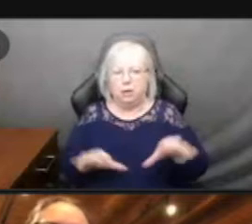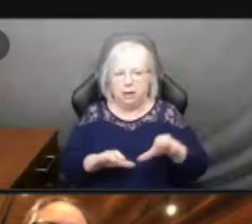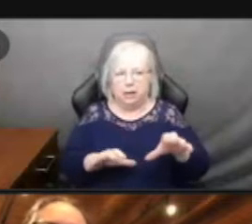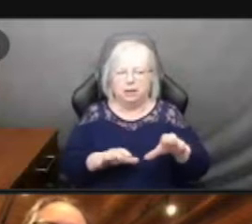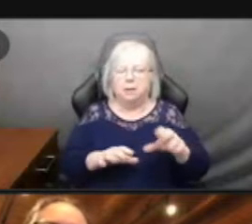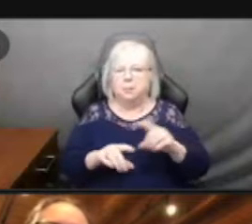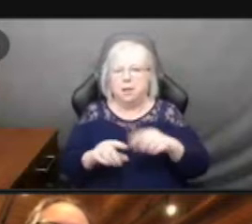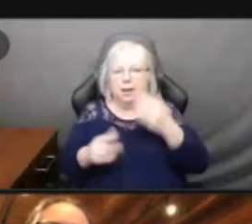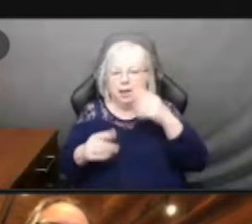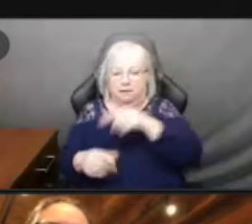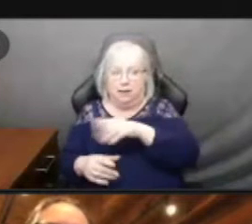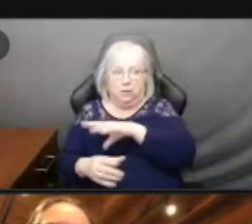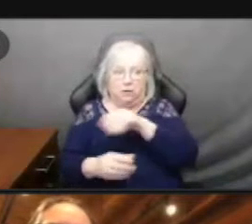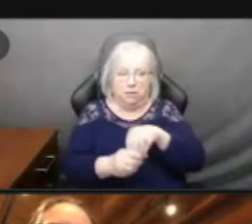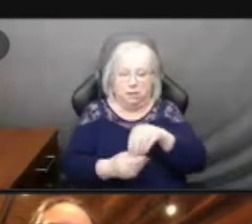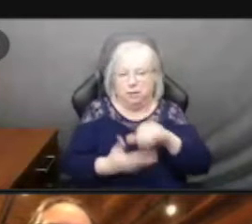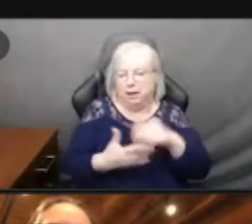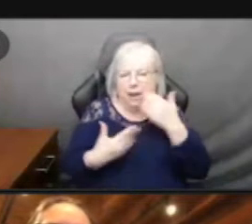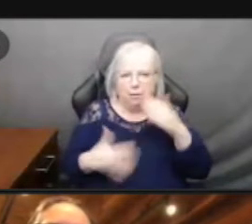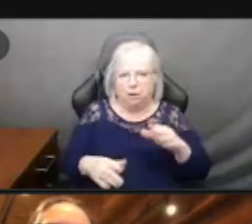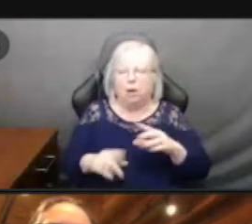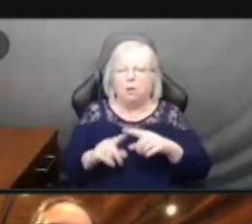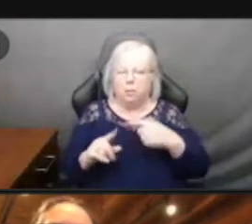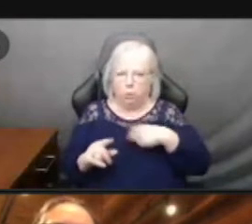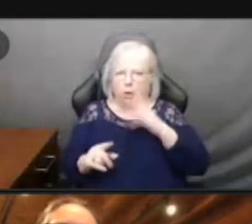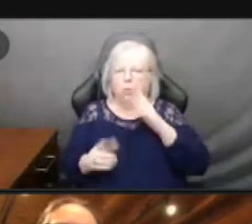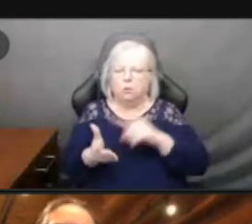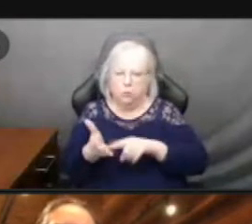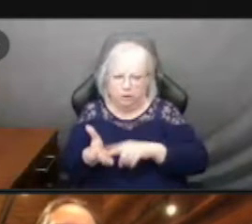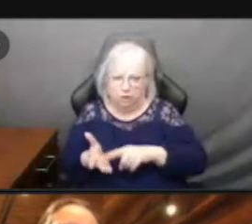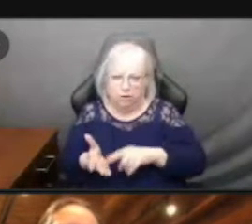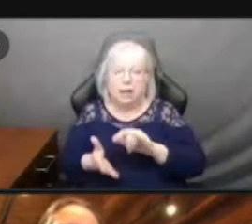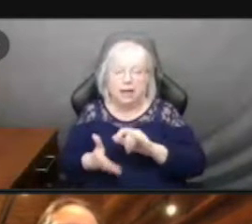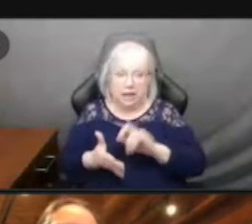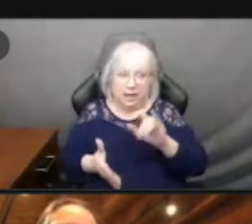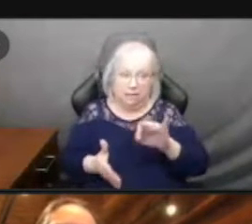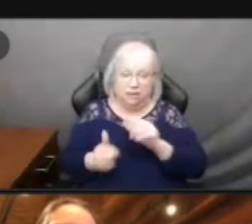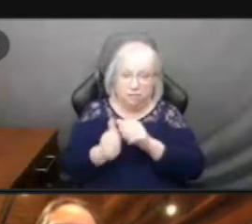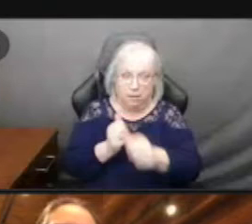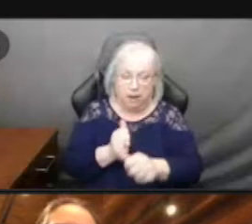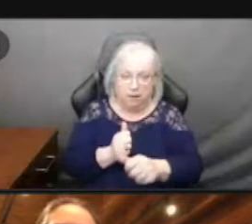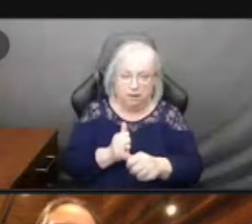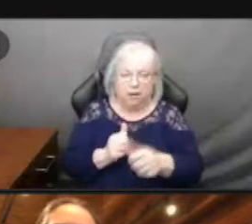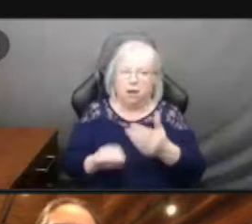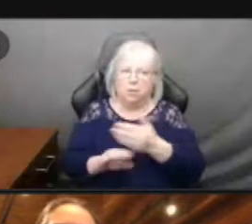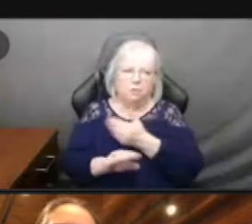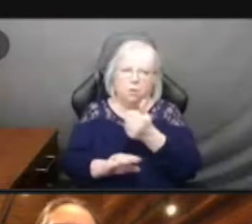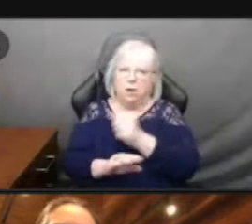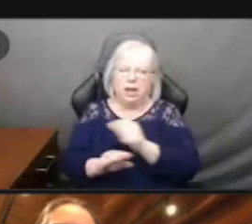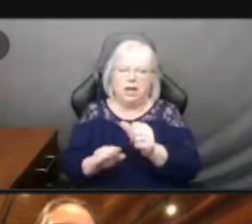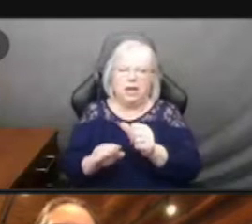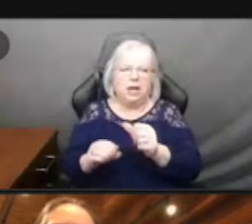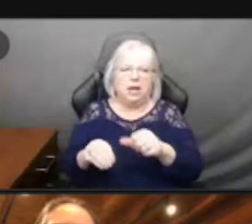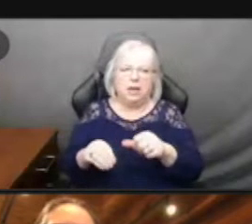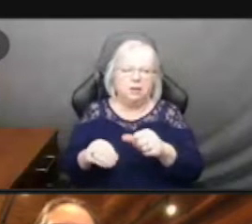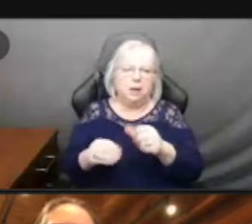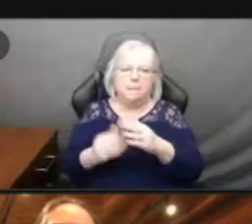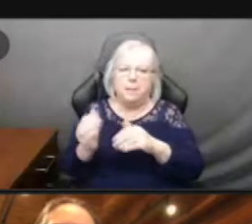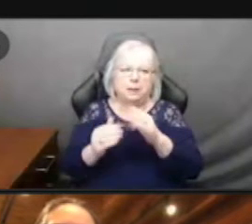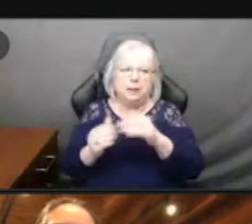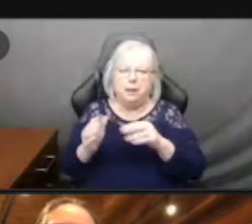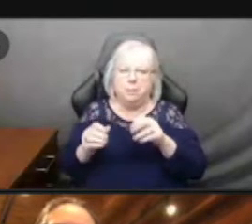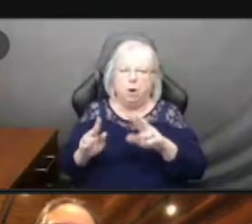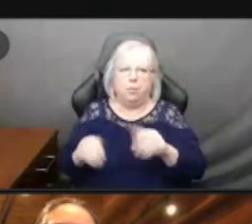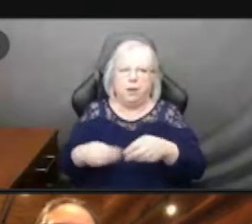know. But we will research that. If this does get passed at the board before any building permit is issued, that will